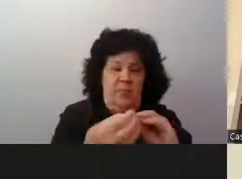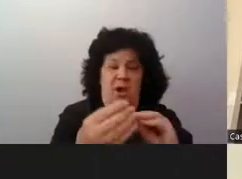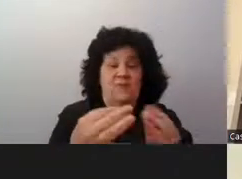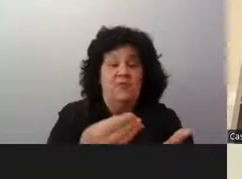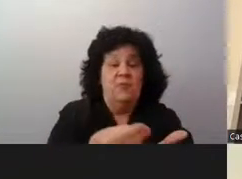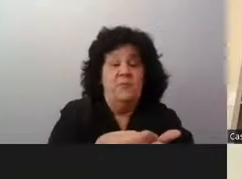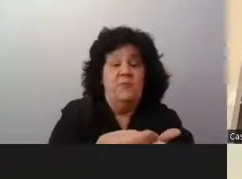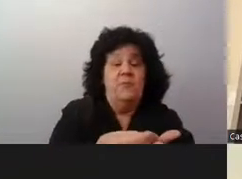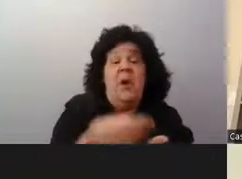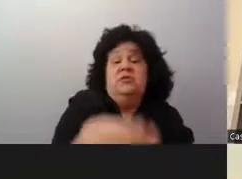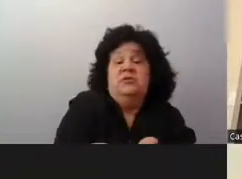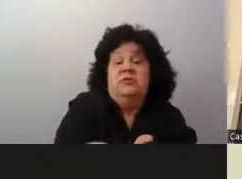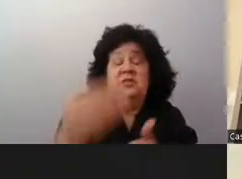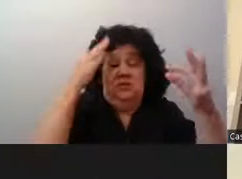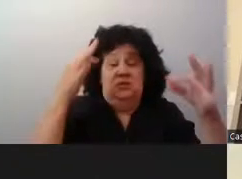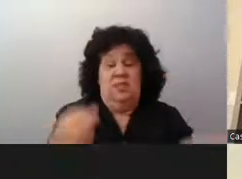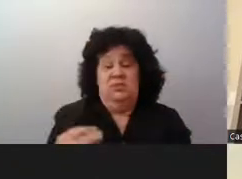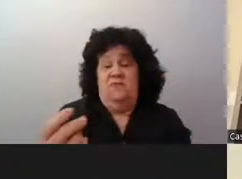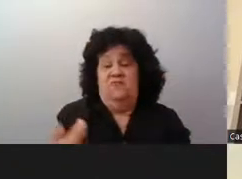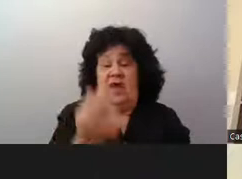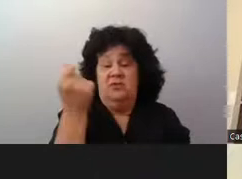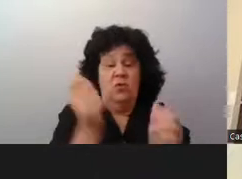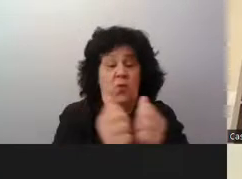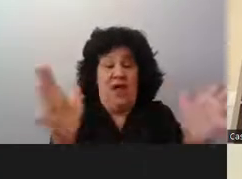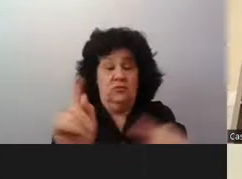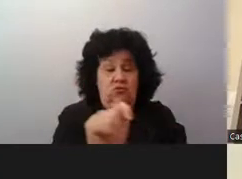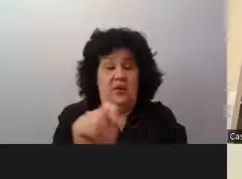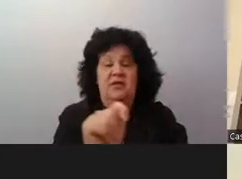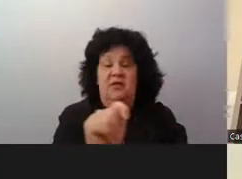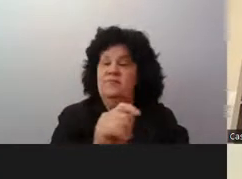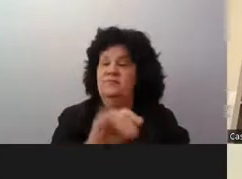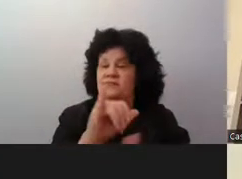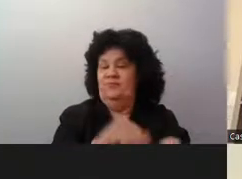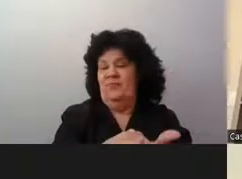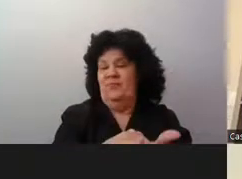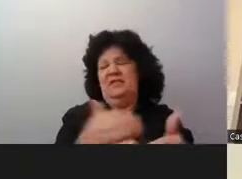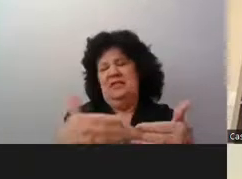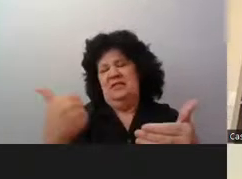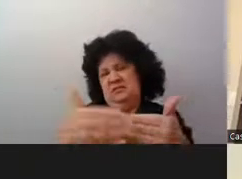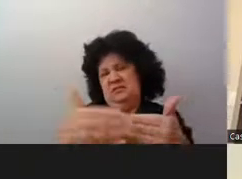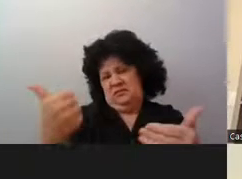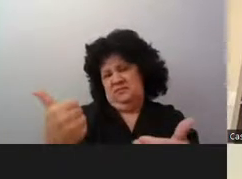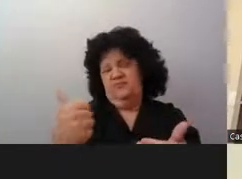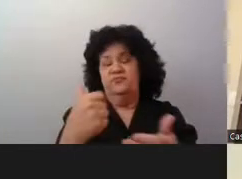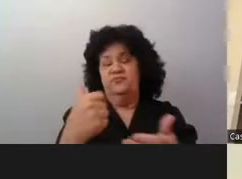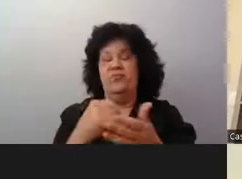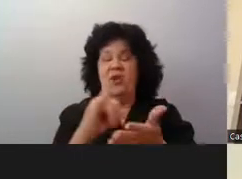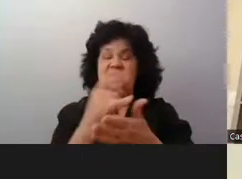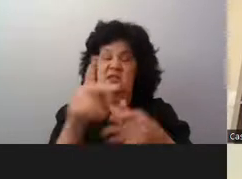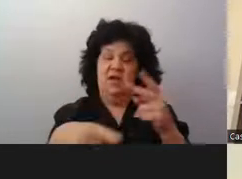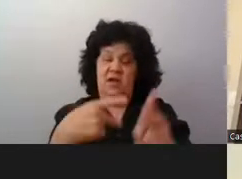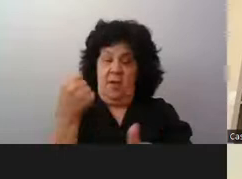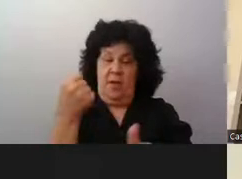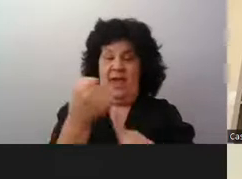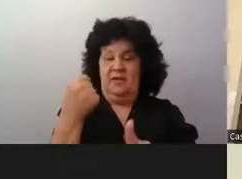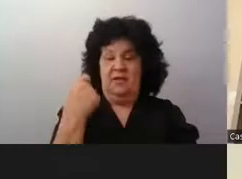overnight with basically no training required whatsoever. So that's what I would call low-hanging fruit. and the kind of impact stuff that I think we should be